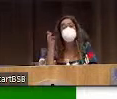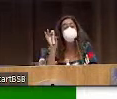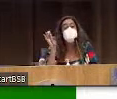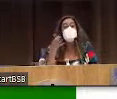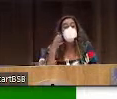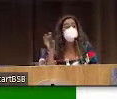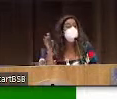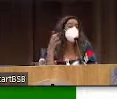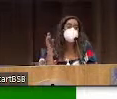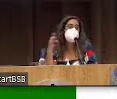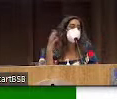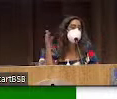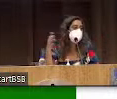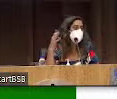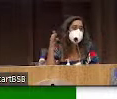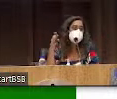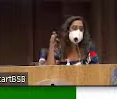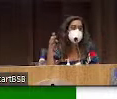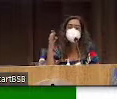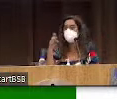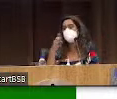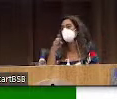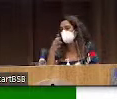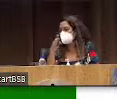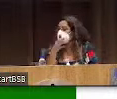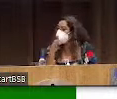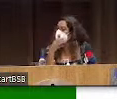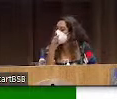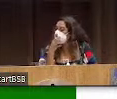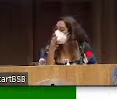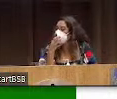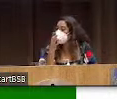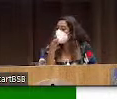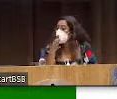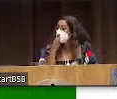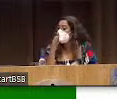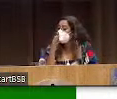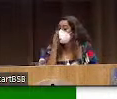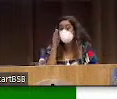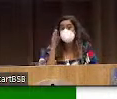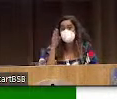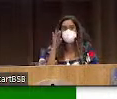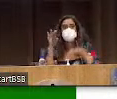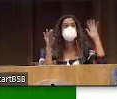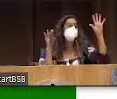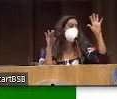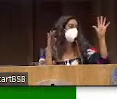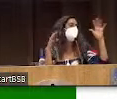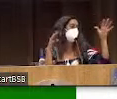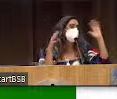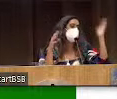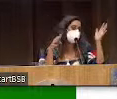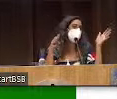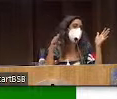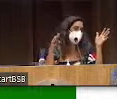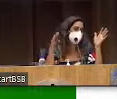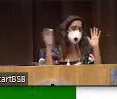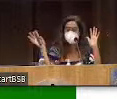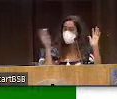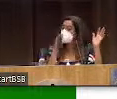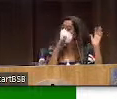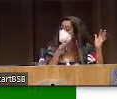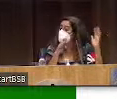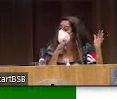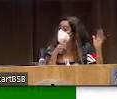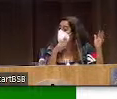gather the data. Almost 35% of people had the five